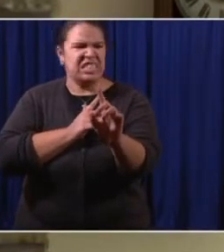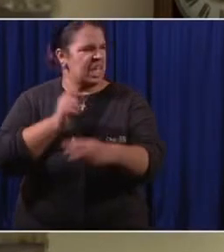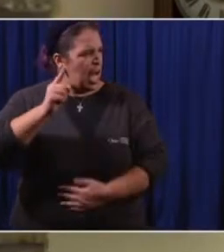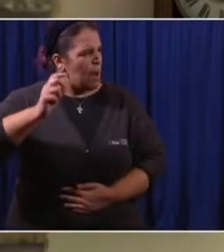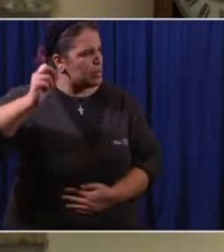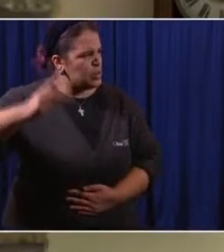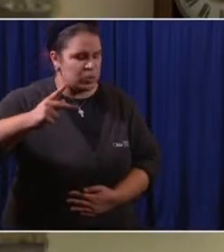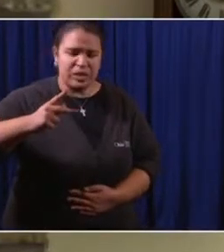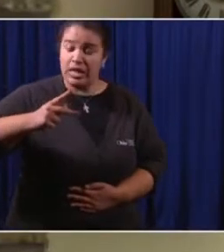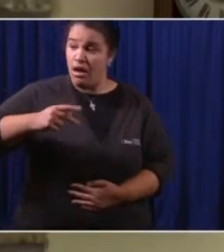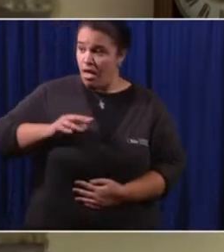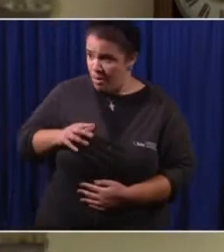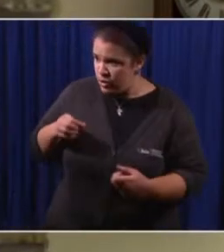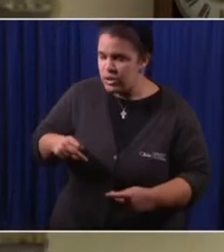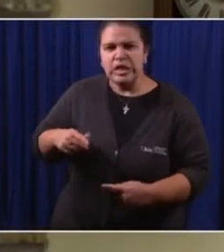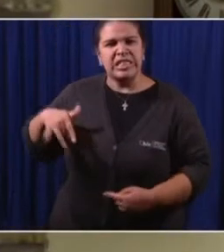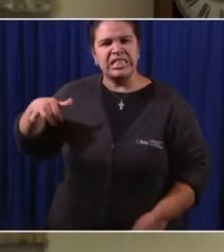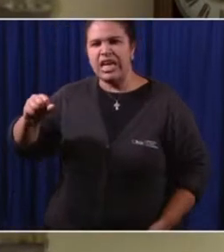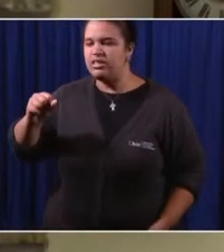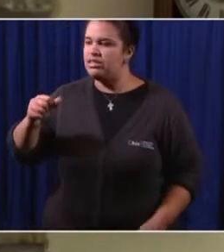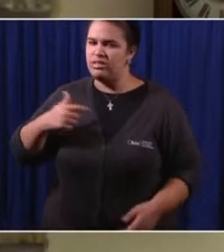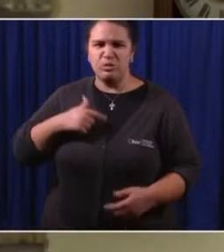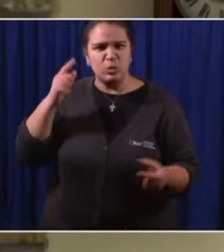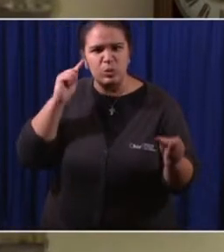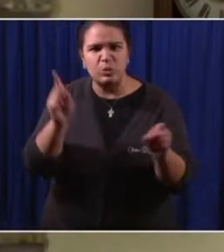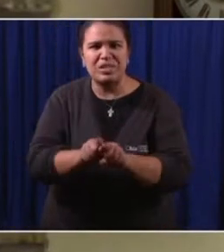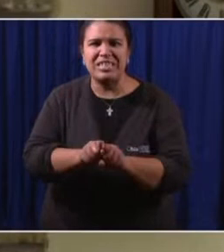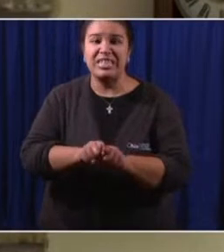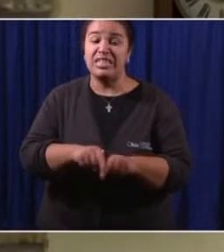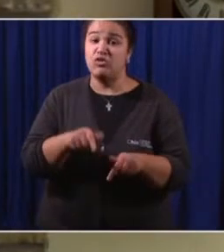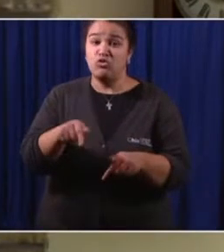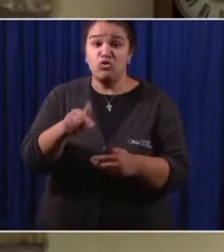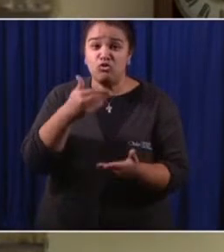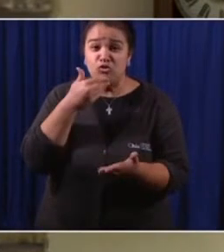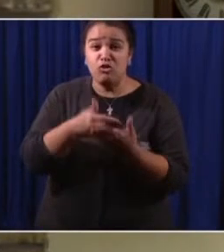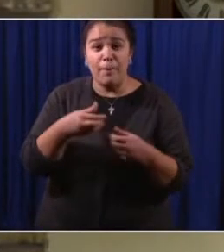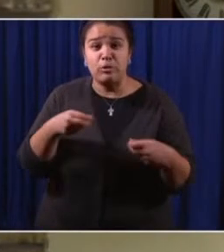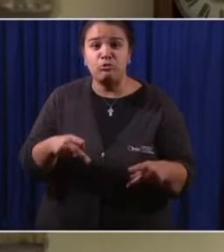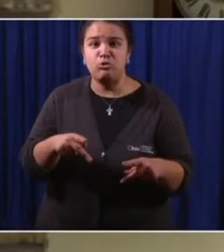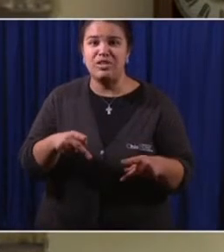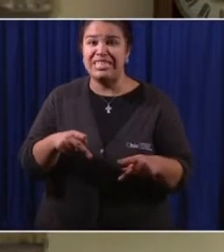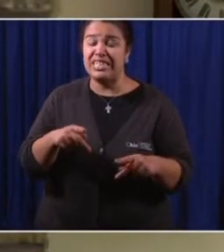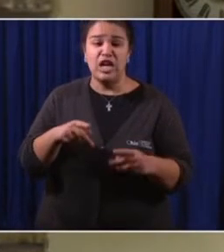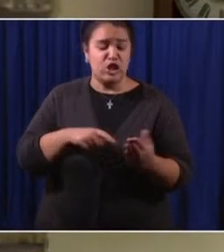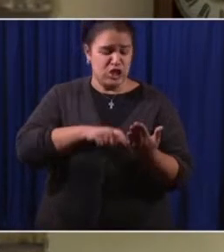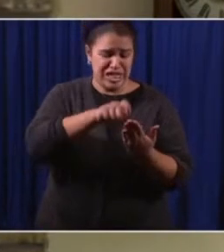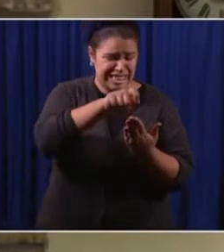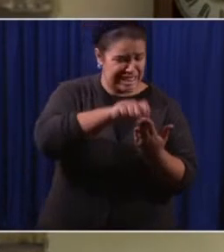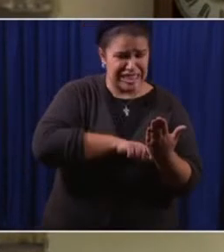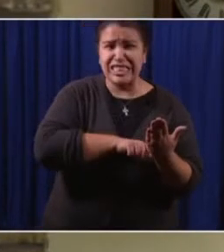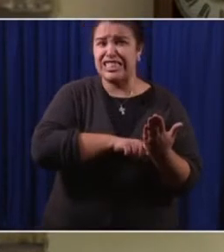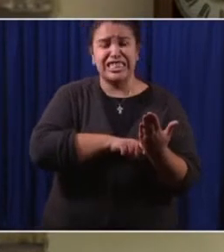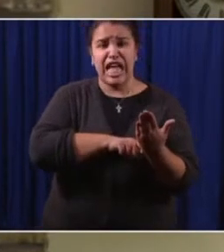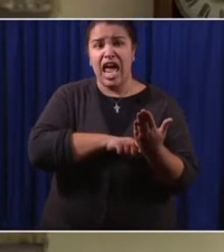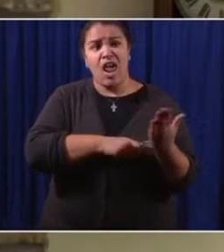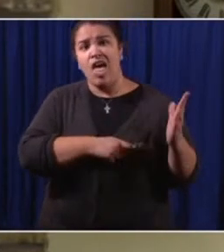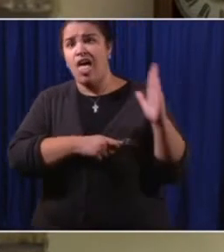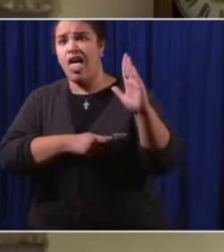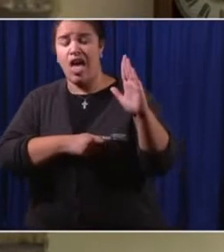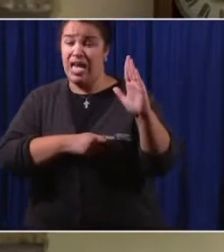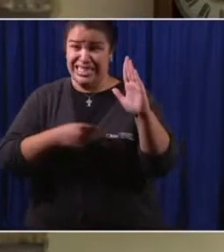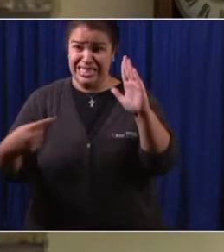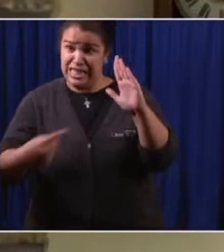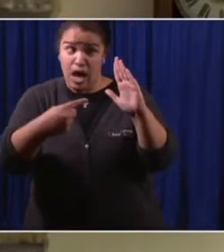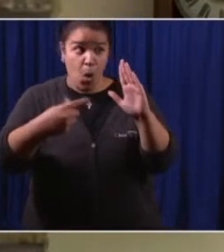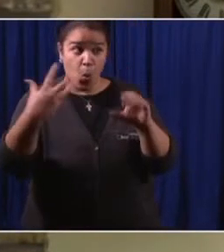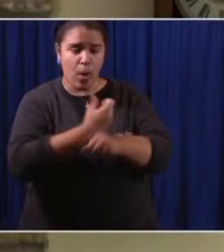be not only competitive, but we ought to win this. We've got so many things going for us at Wright Pat.